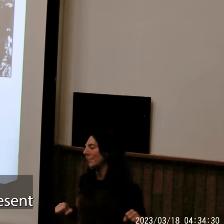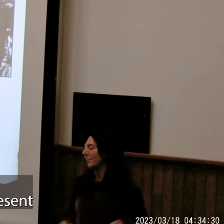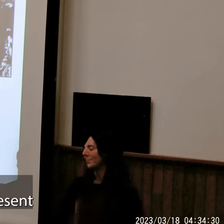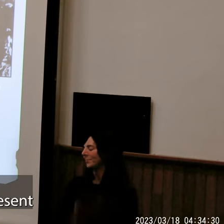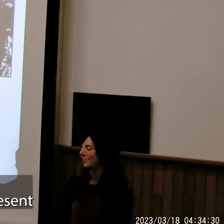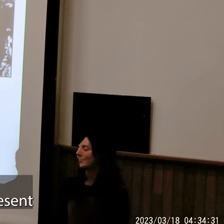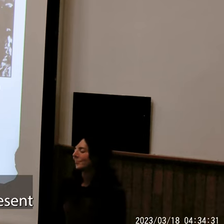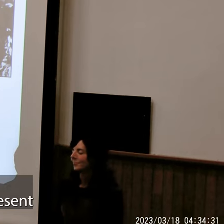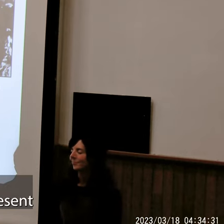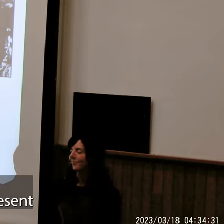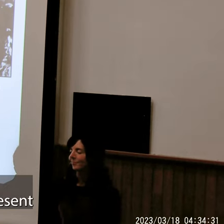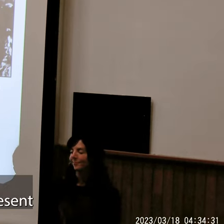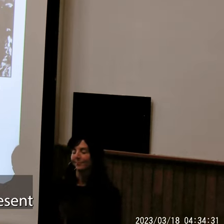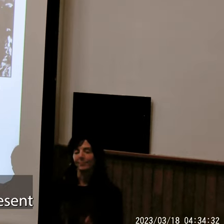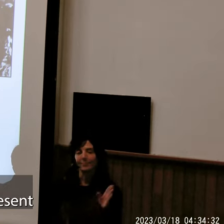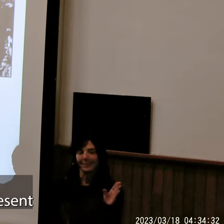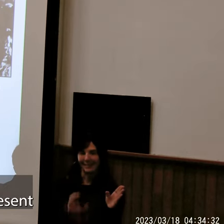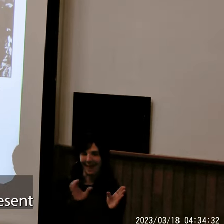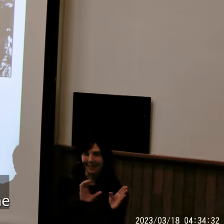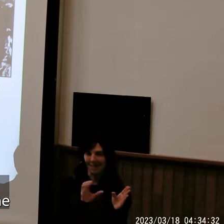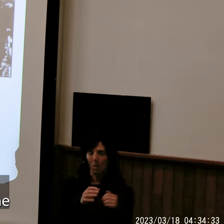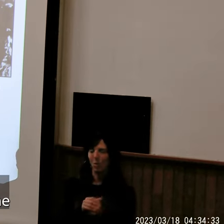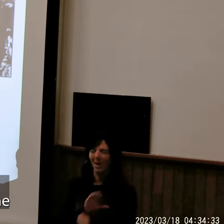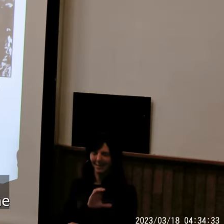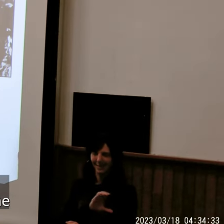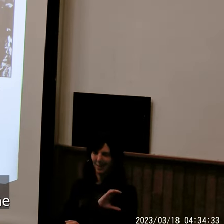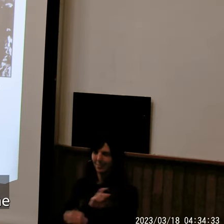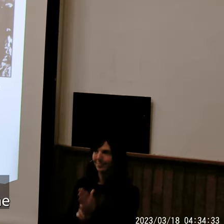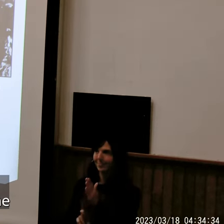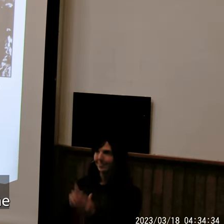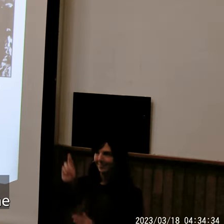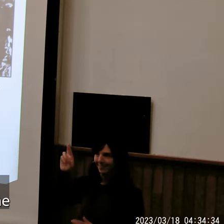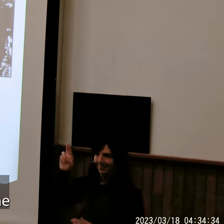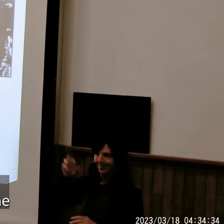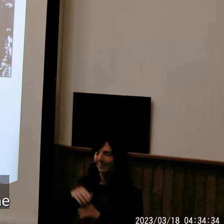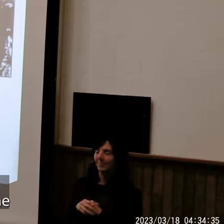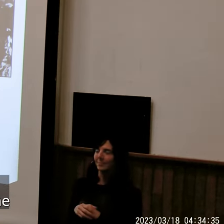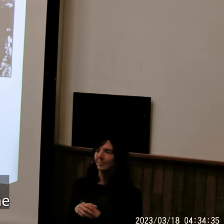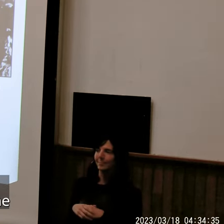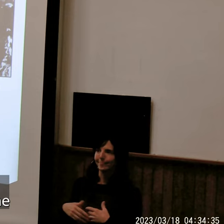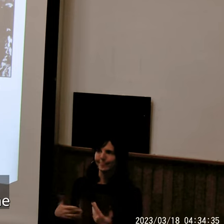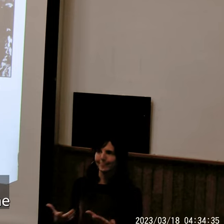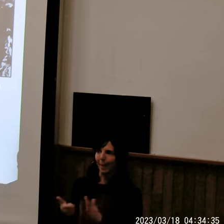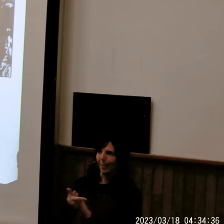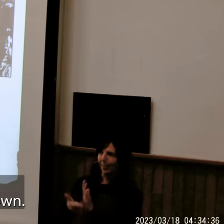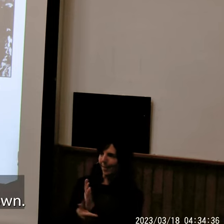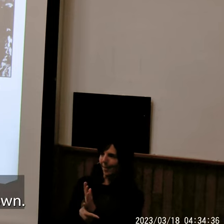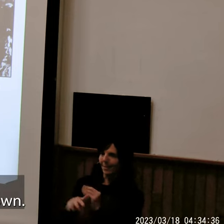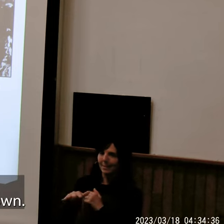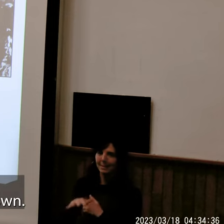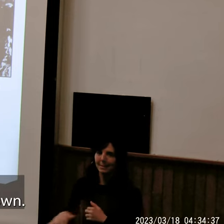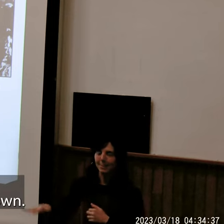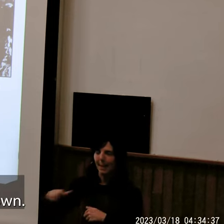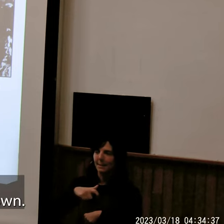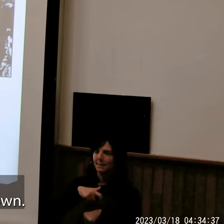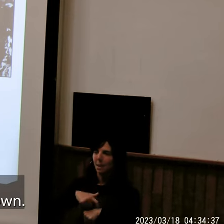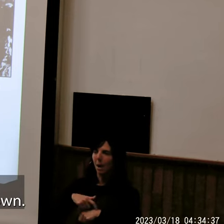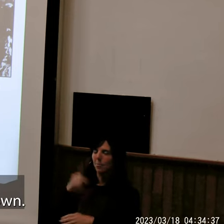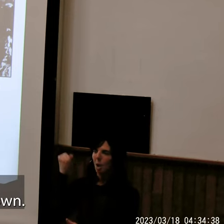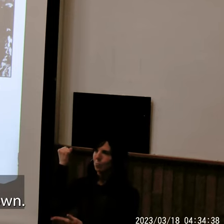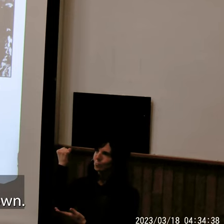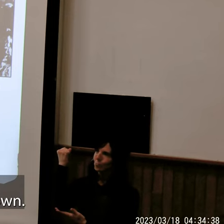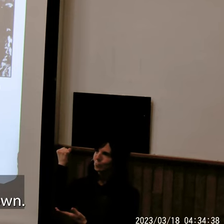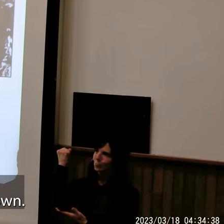For both Cassio and the astronaut, black holes represent a queer place where the laws of space and time, those guiding principles